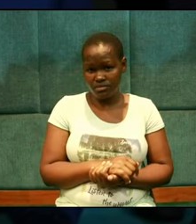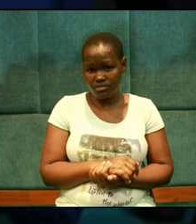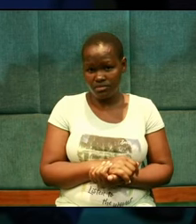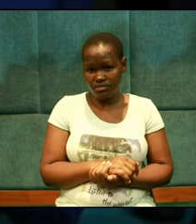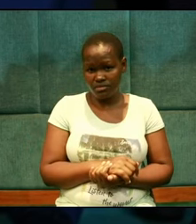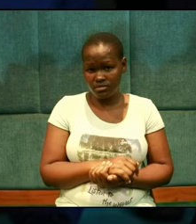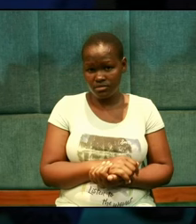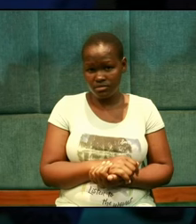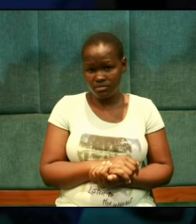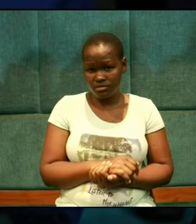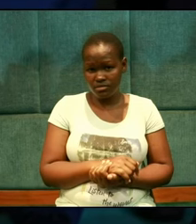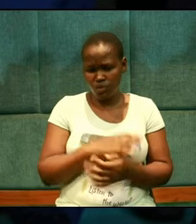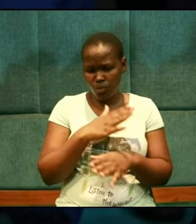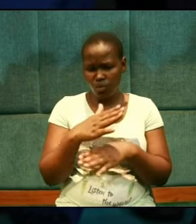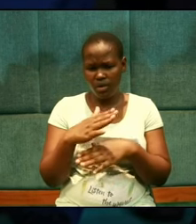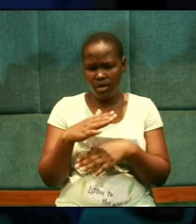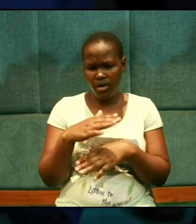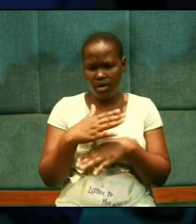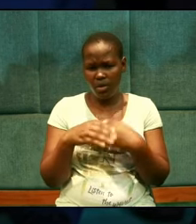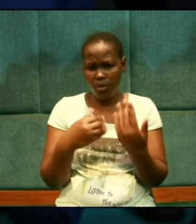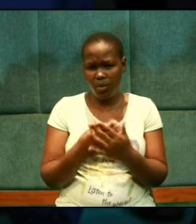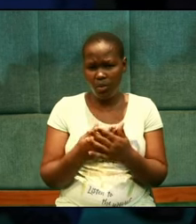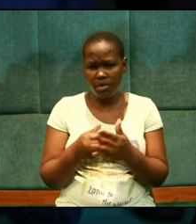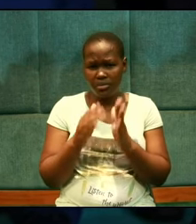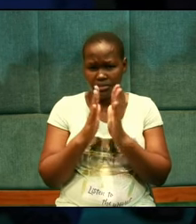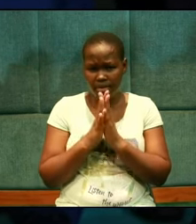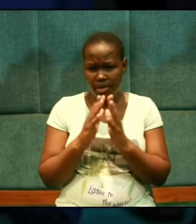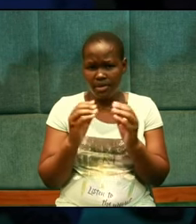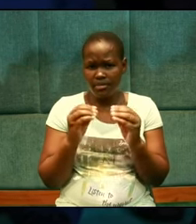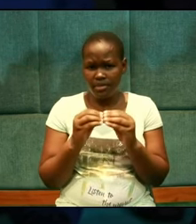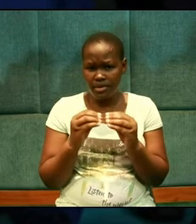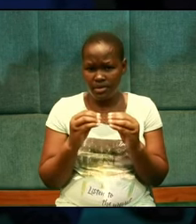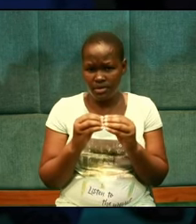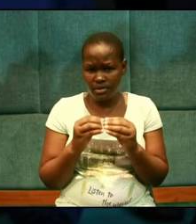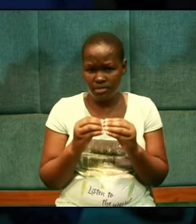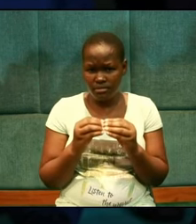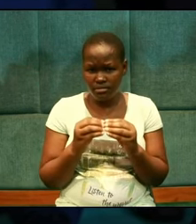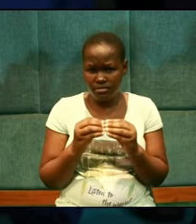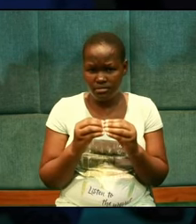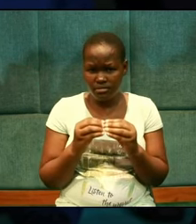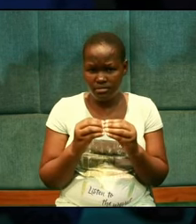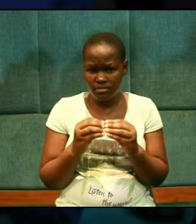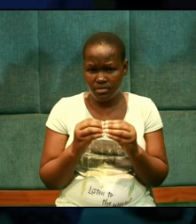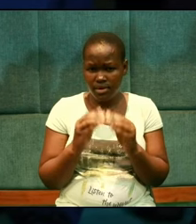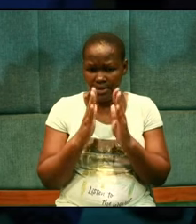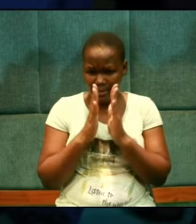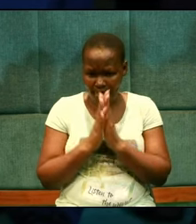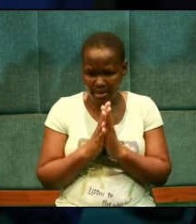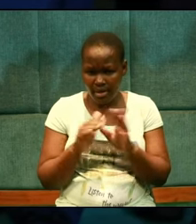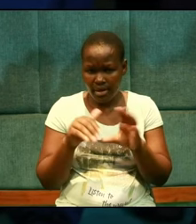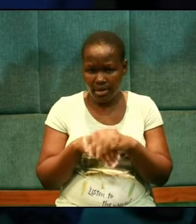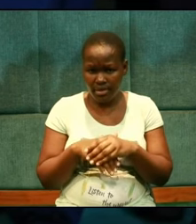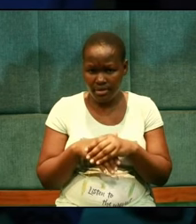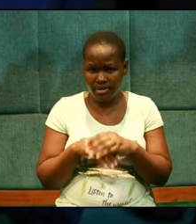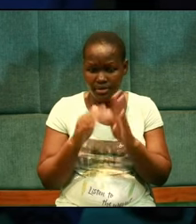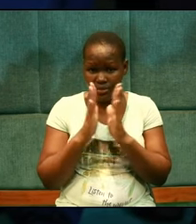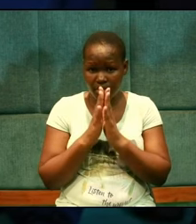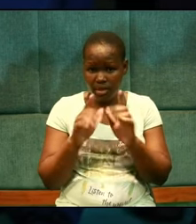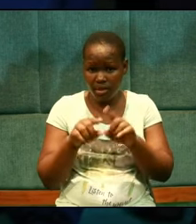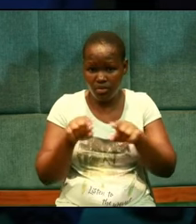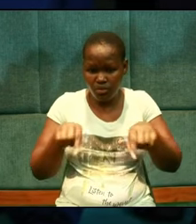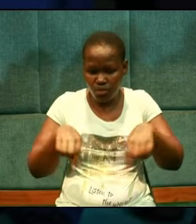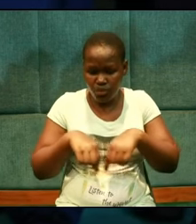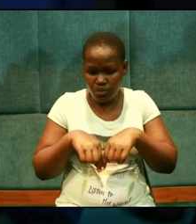Every prayer meeting, we drop those prayer concerns, the prayer boxes,